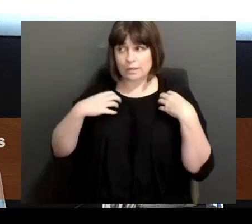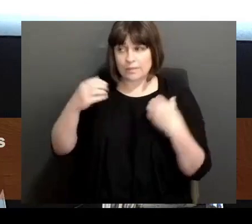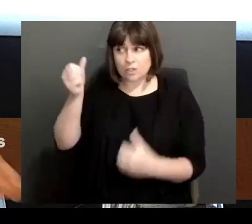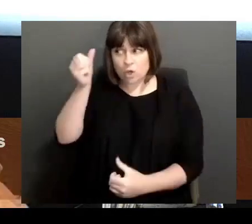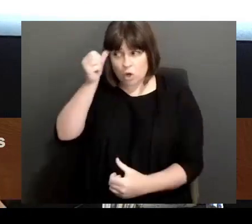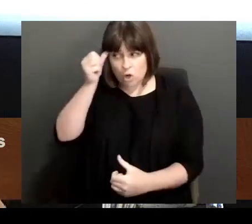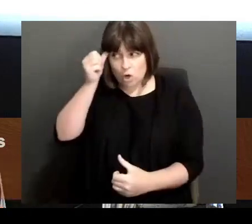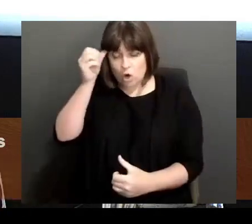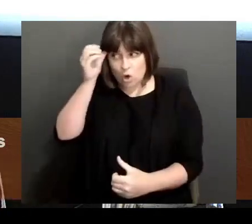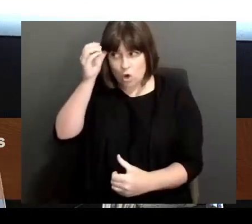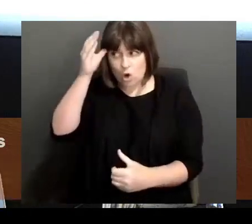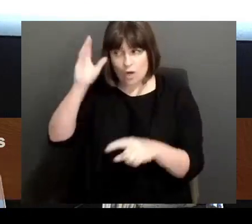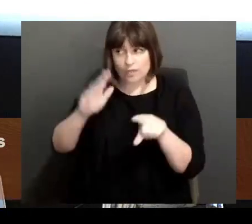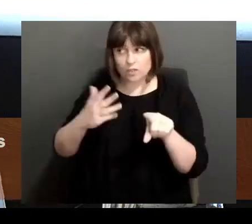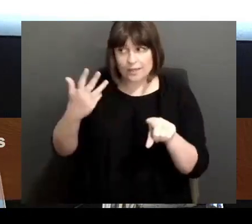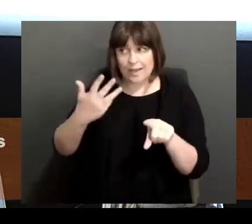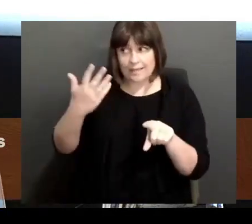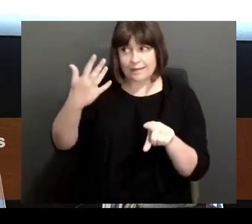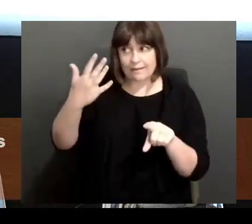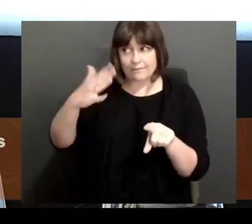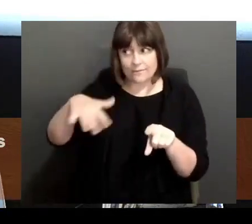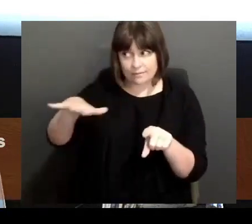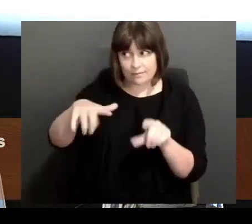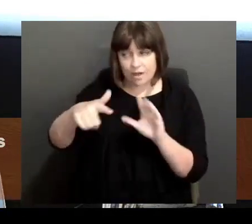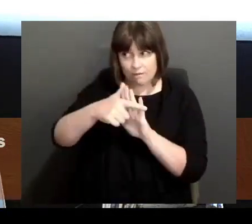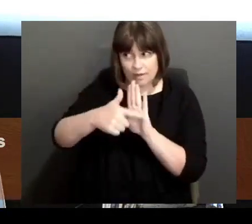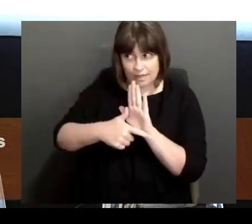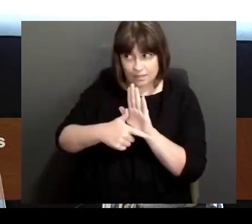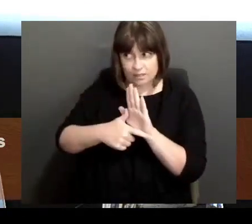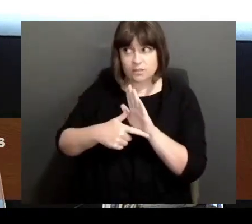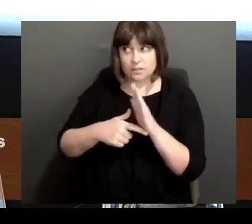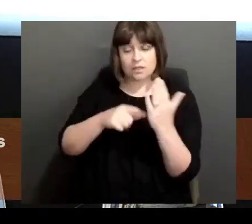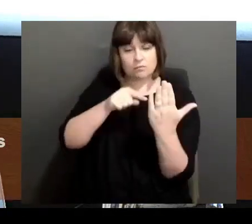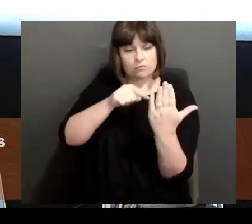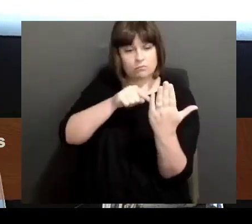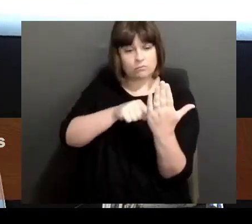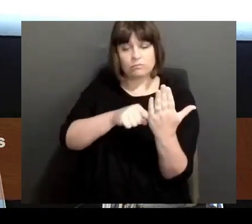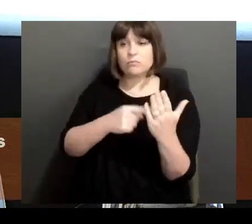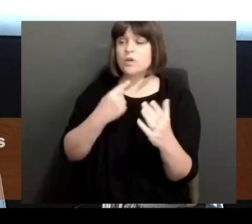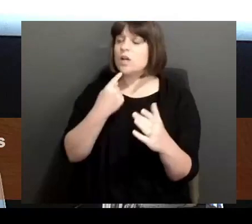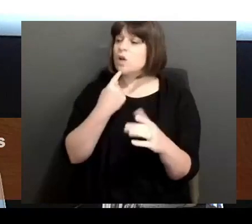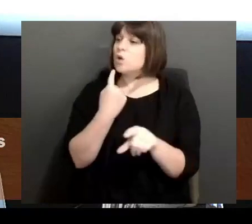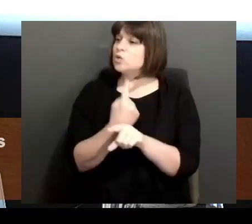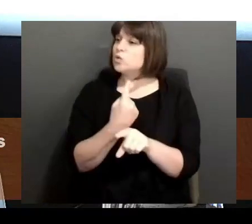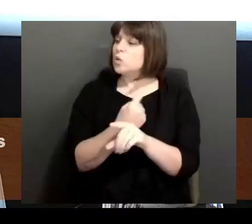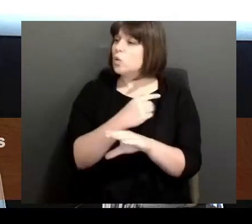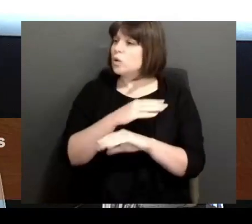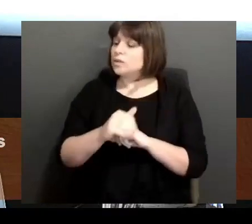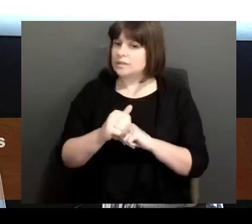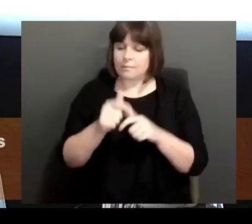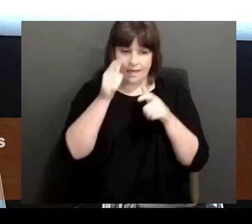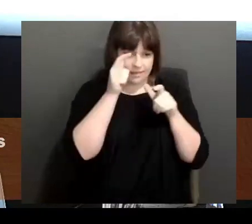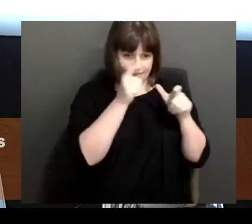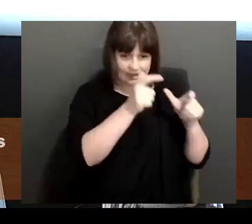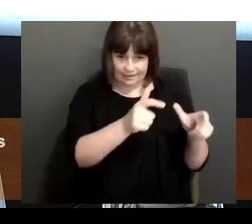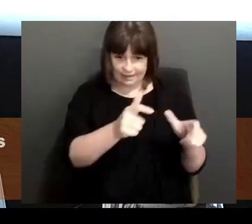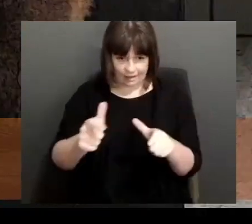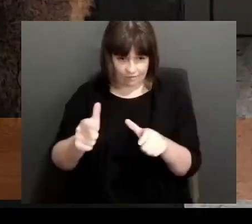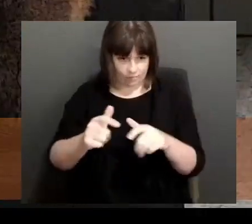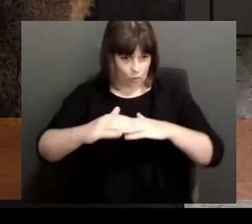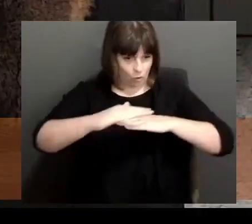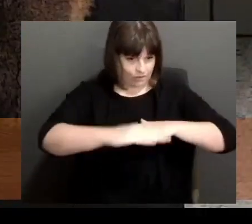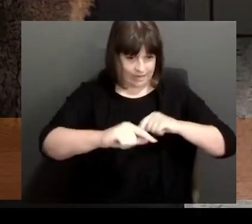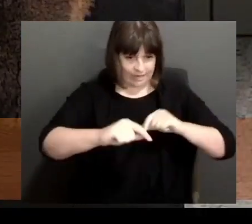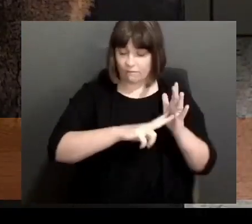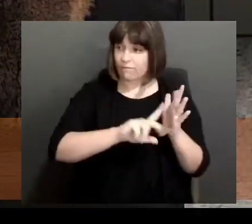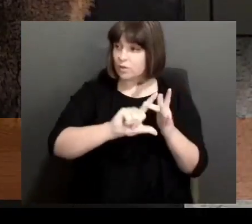1855 legislation governing the management and control of Crown land in Victoria, including royalties, mines and minerals that